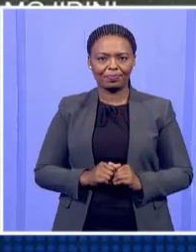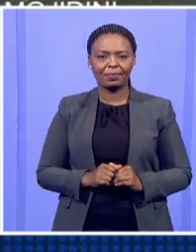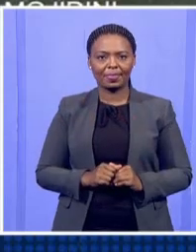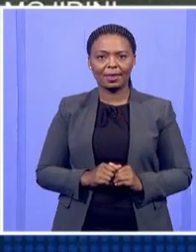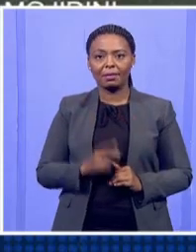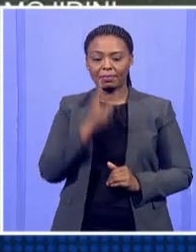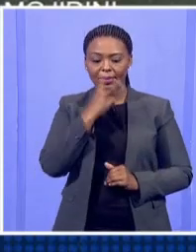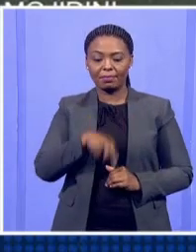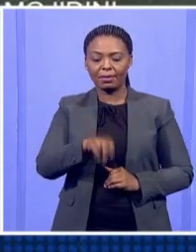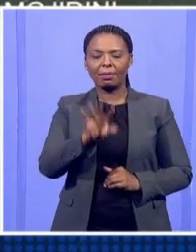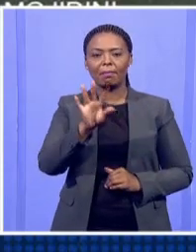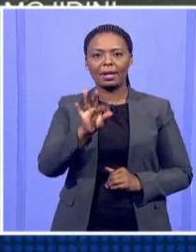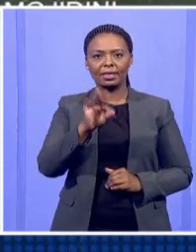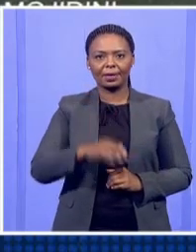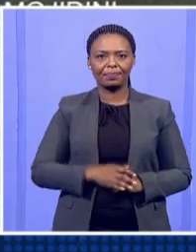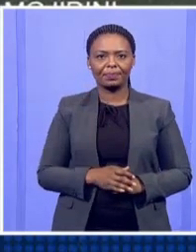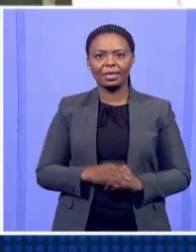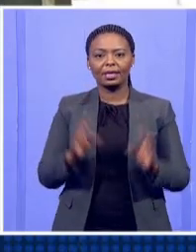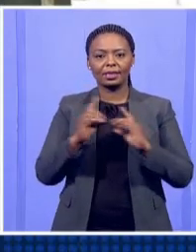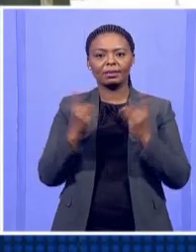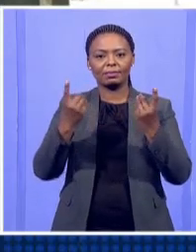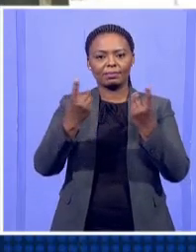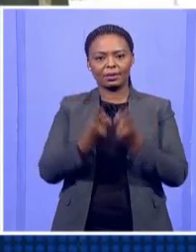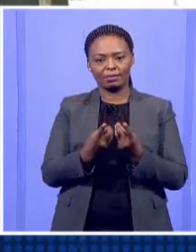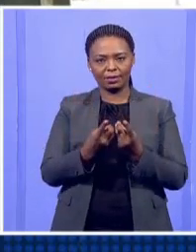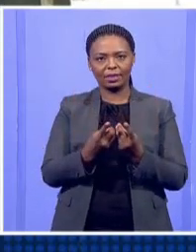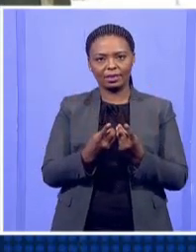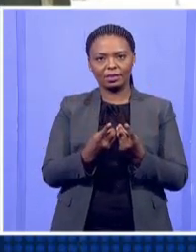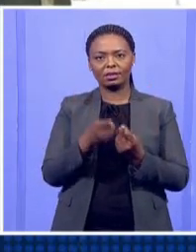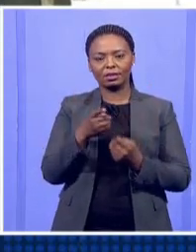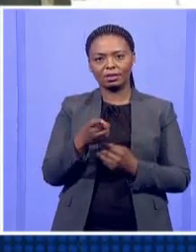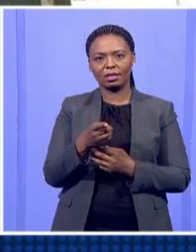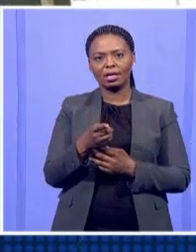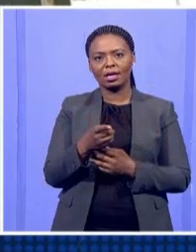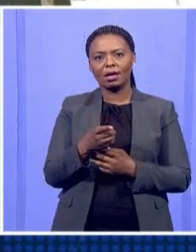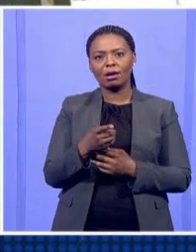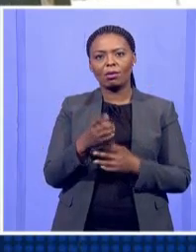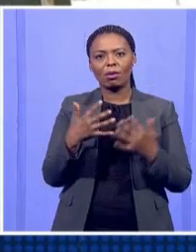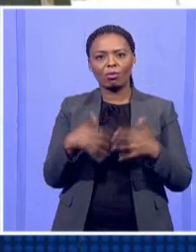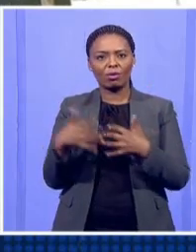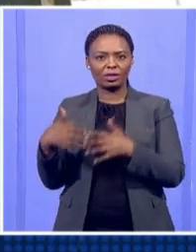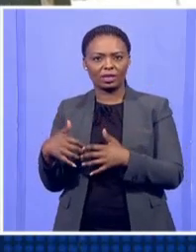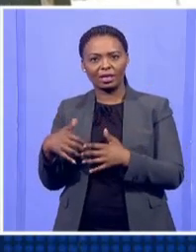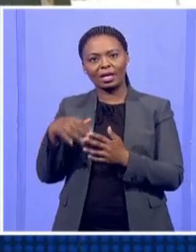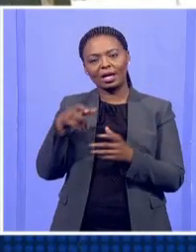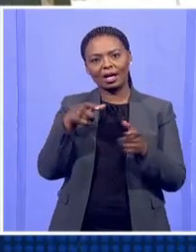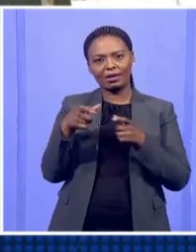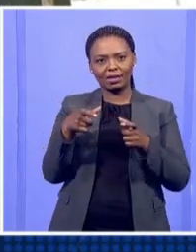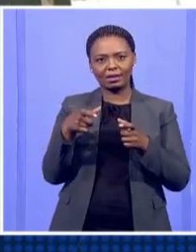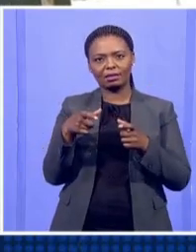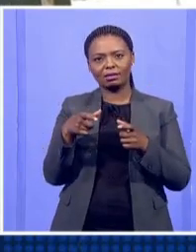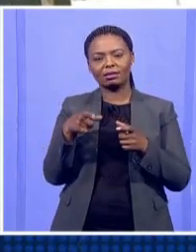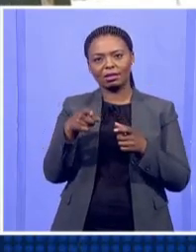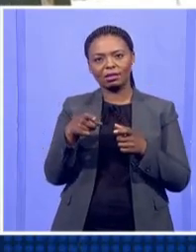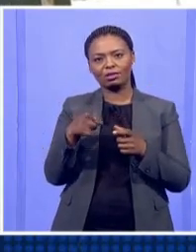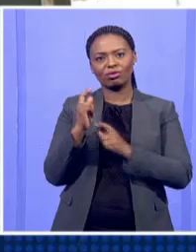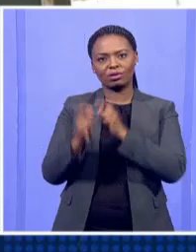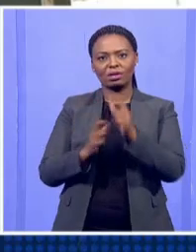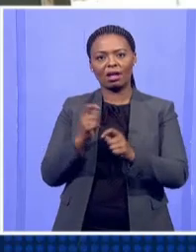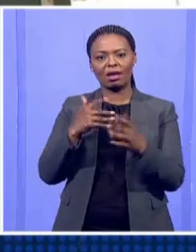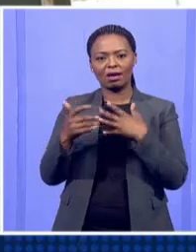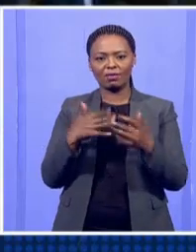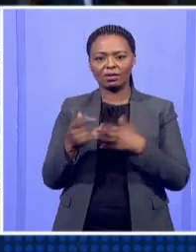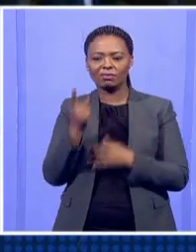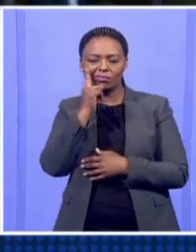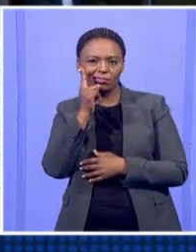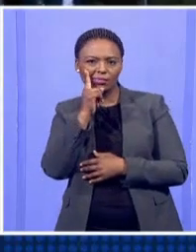the Department of Cooperative Governance and Traditional Affairs to see, have they received any communication from either side? Where